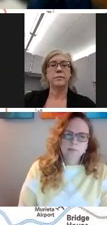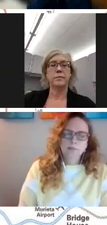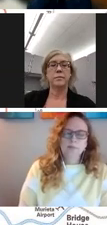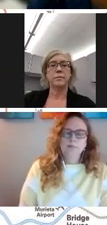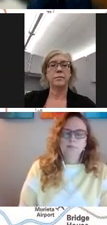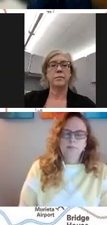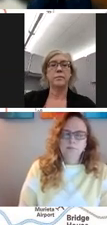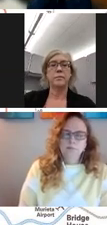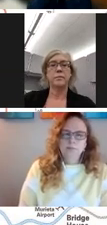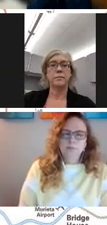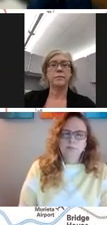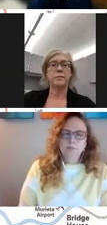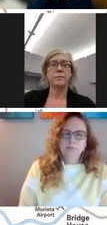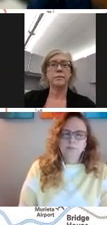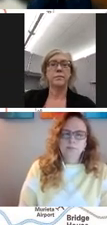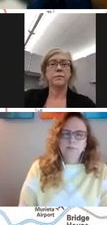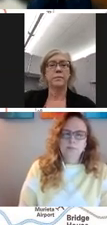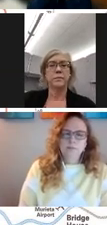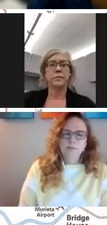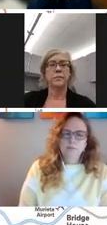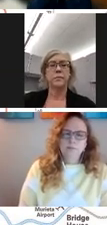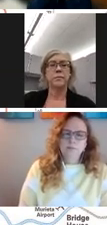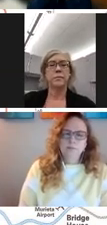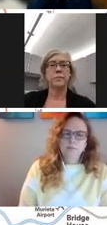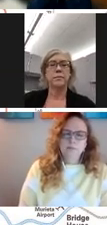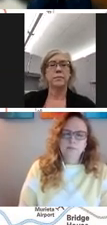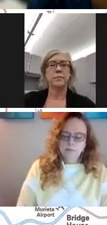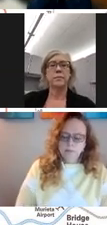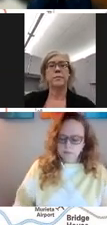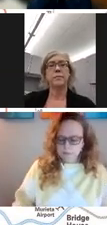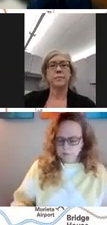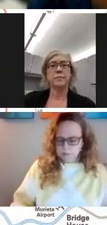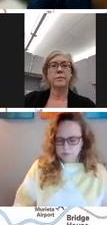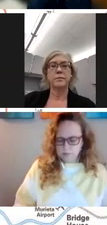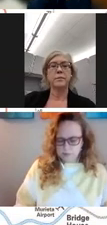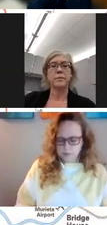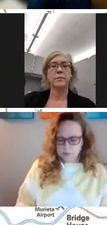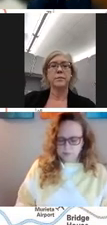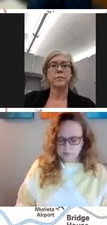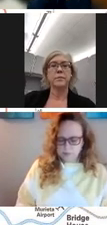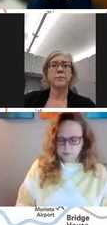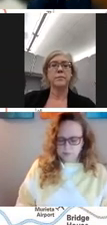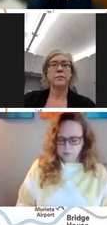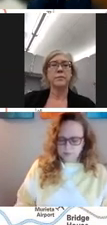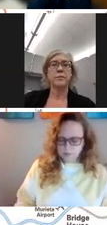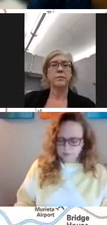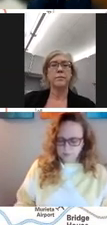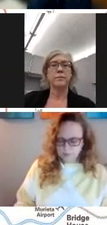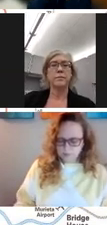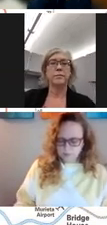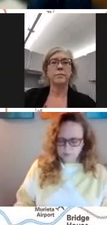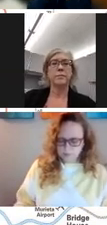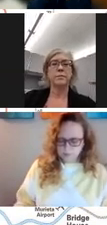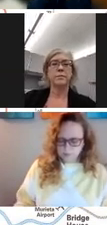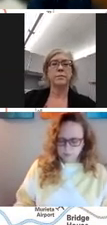who is in need because they're developmentally disabled, perhaps. They may need 24/7 care. So if you're setting up a plan that doesn't take that into